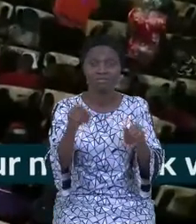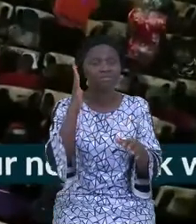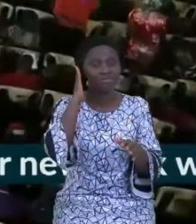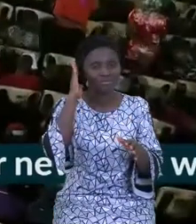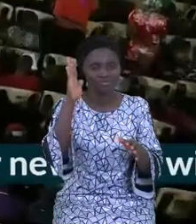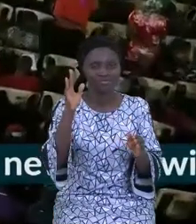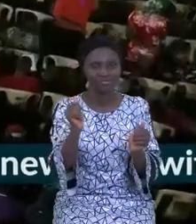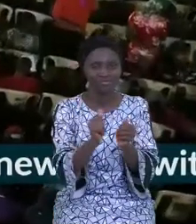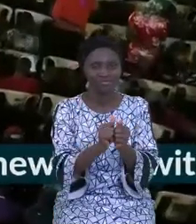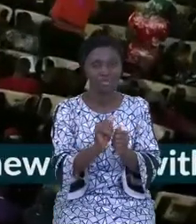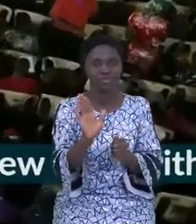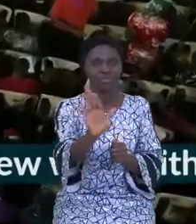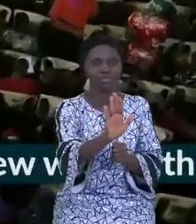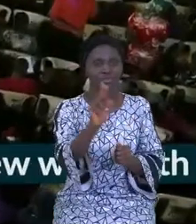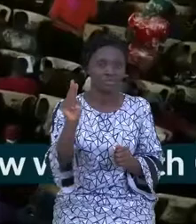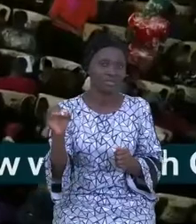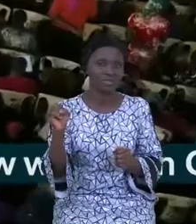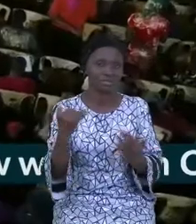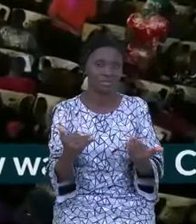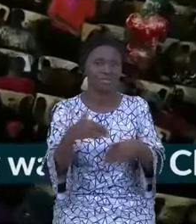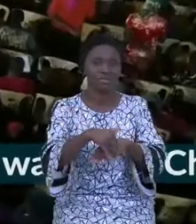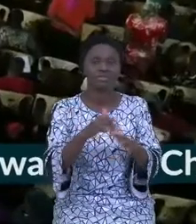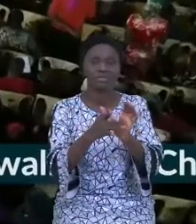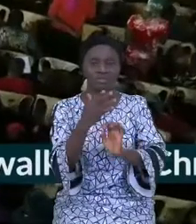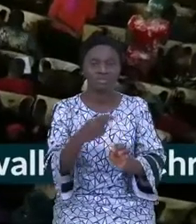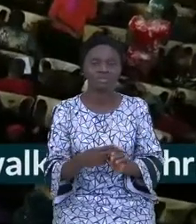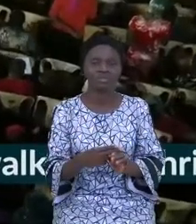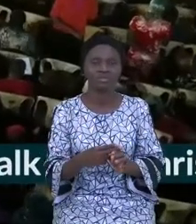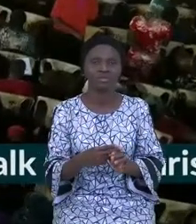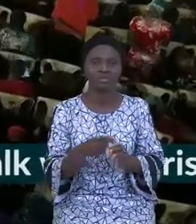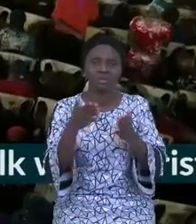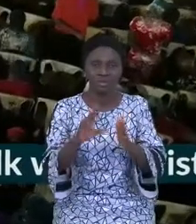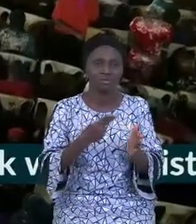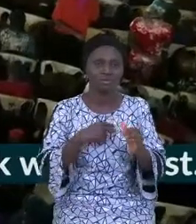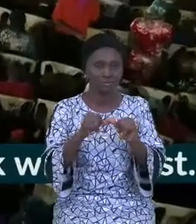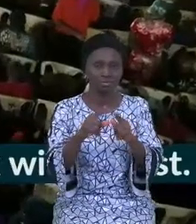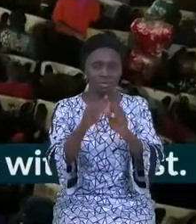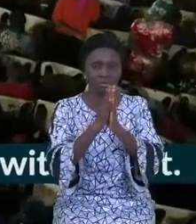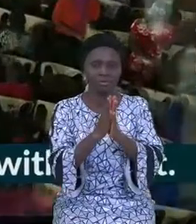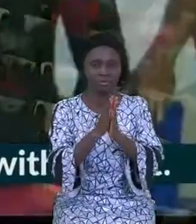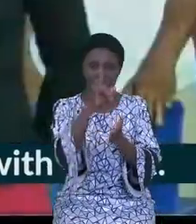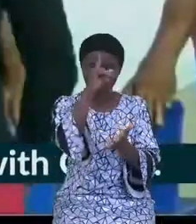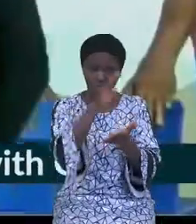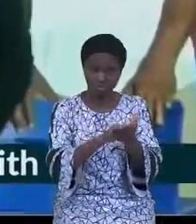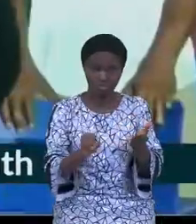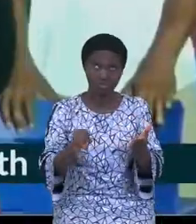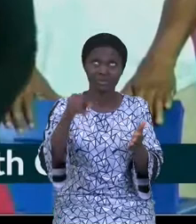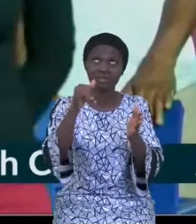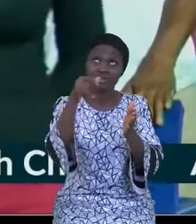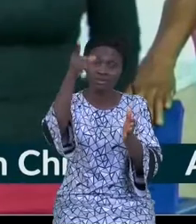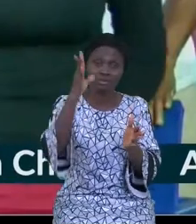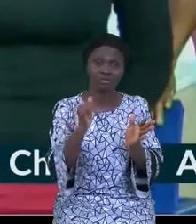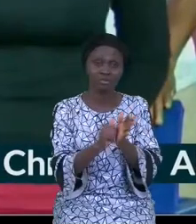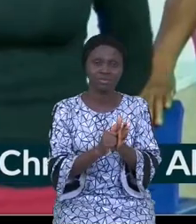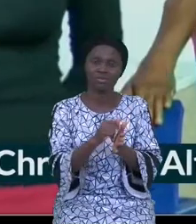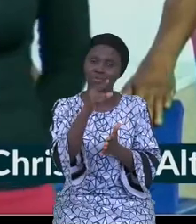tonight in Jesus' name. Let's be praying, believing God that something you have been waiting